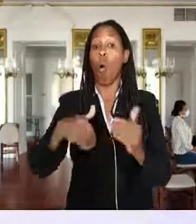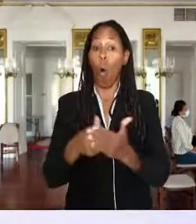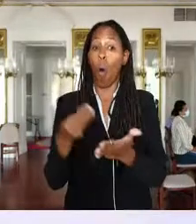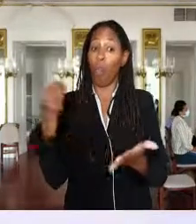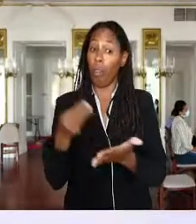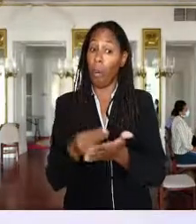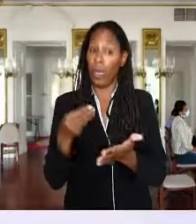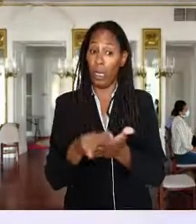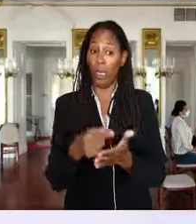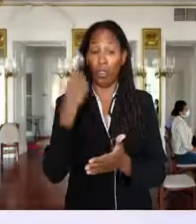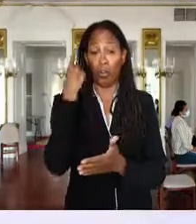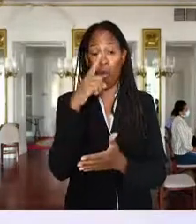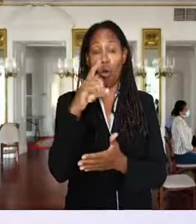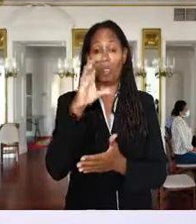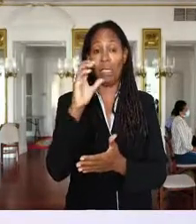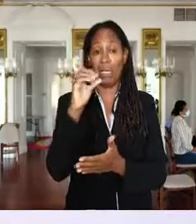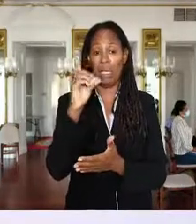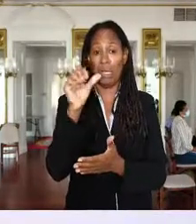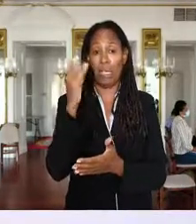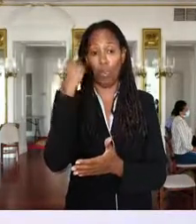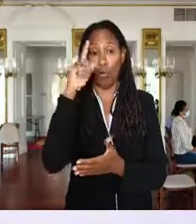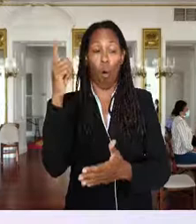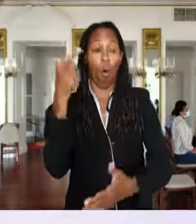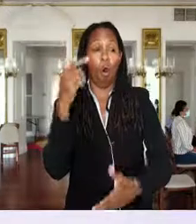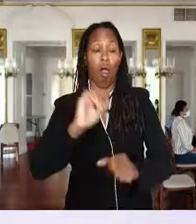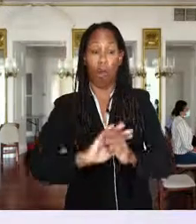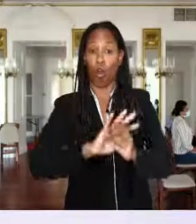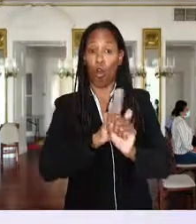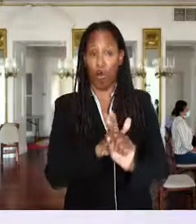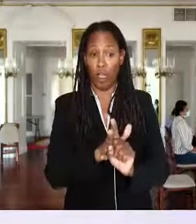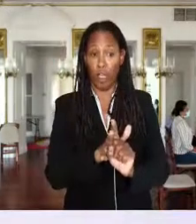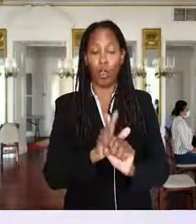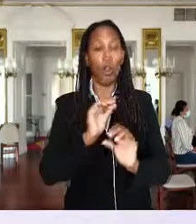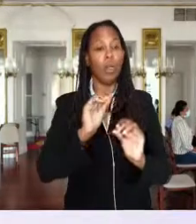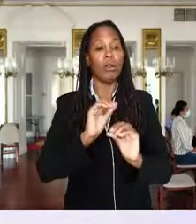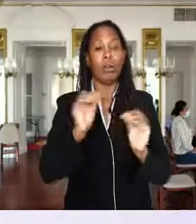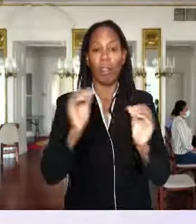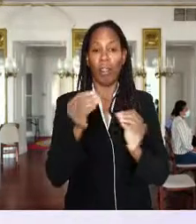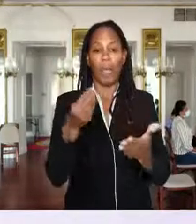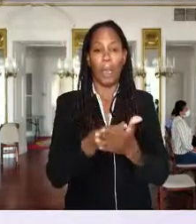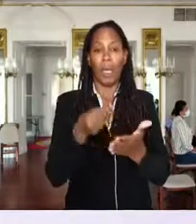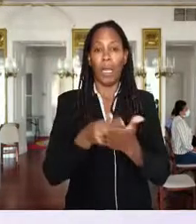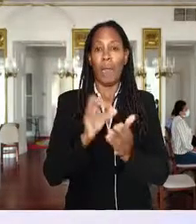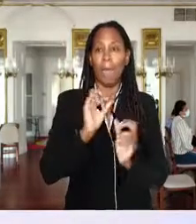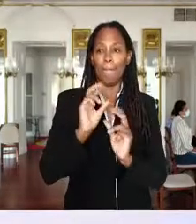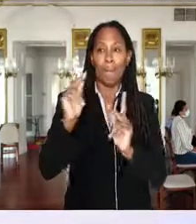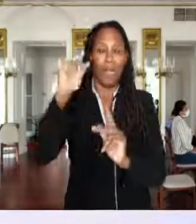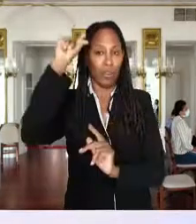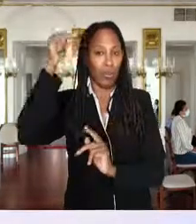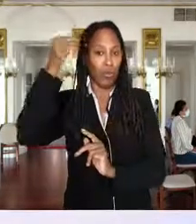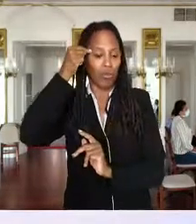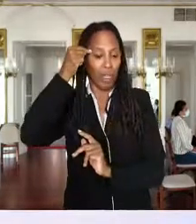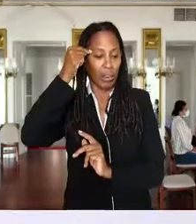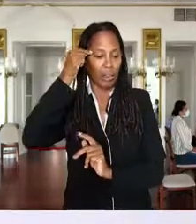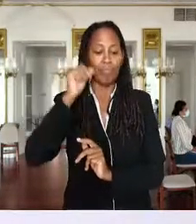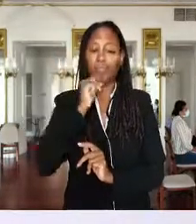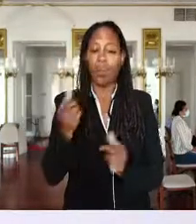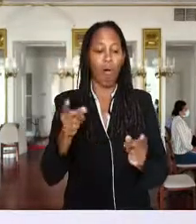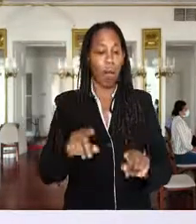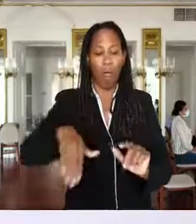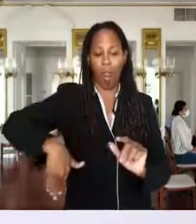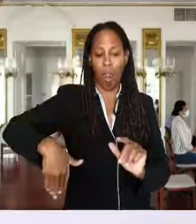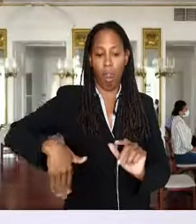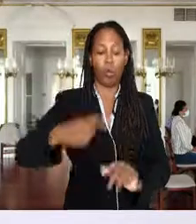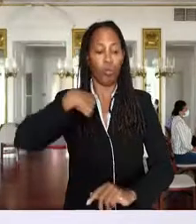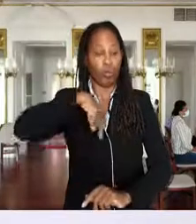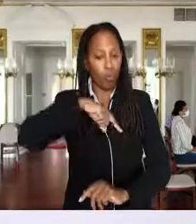properly accounted for. Not a single dime has been returned due to any mismanagement on anybody's part. We